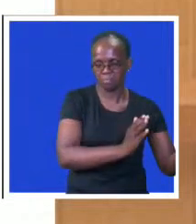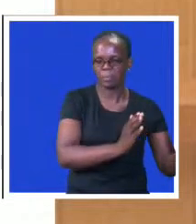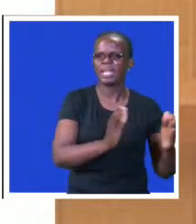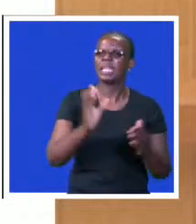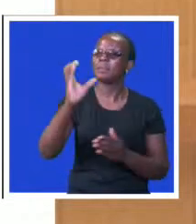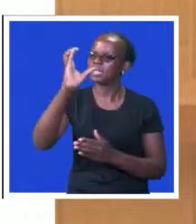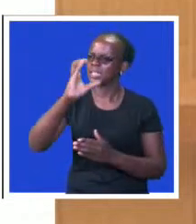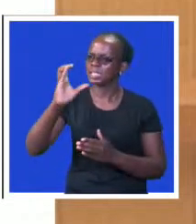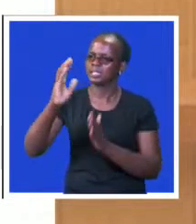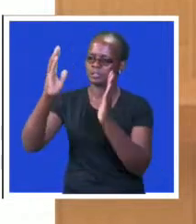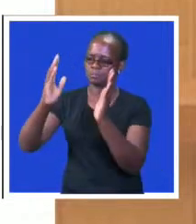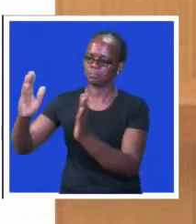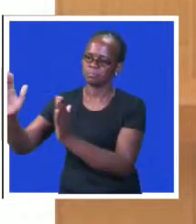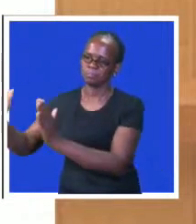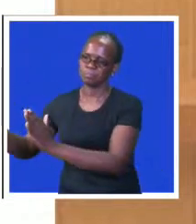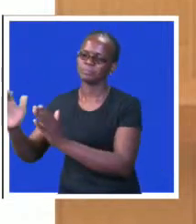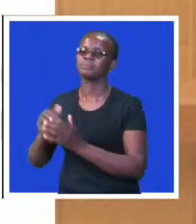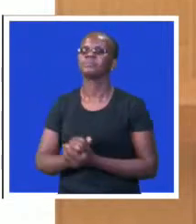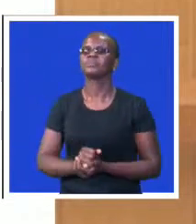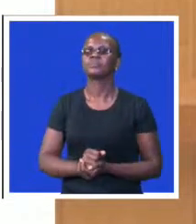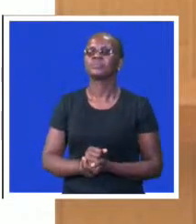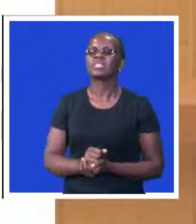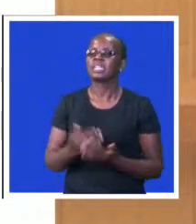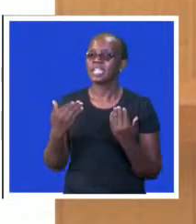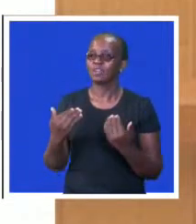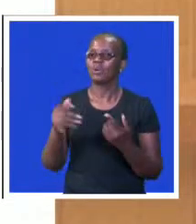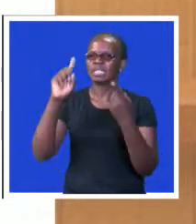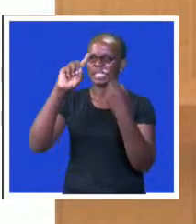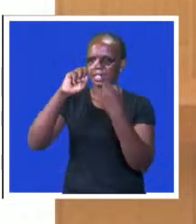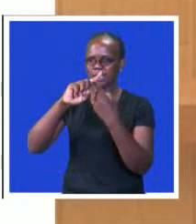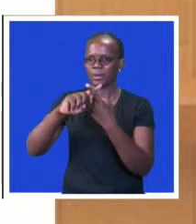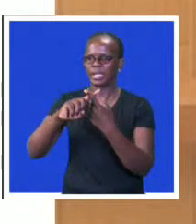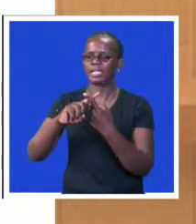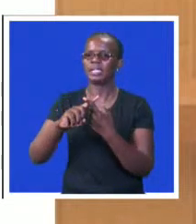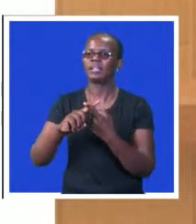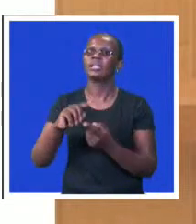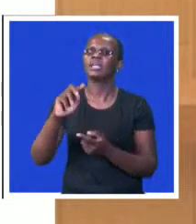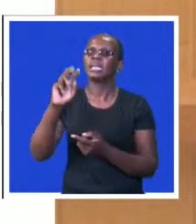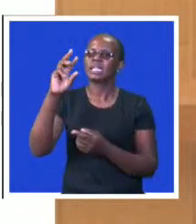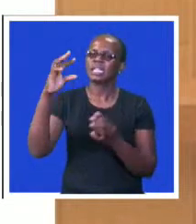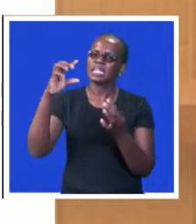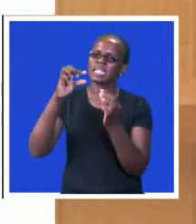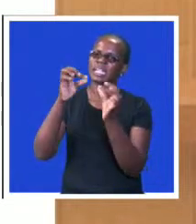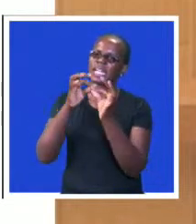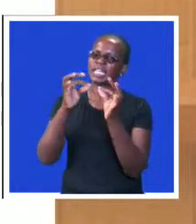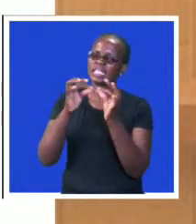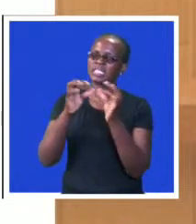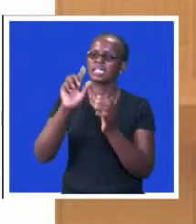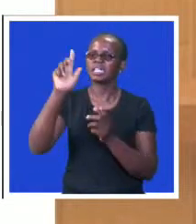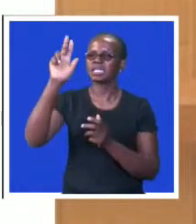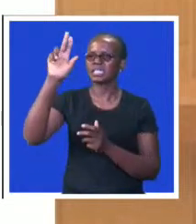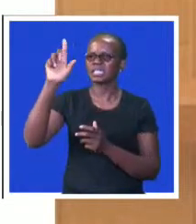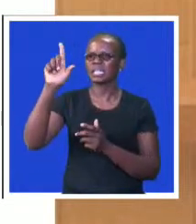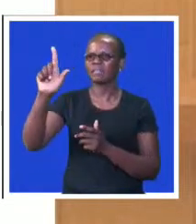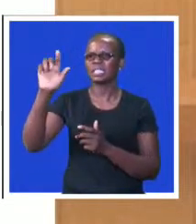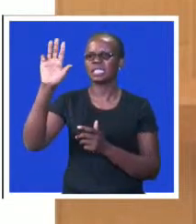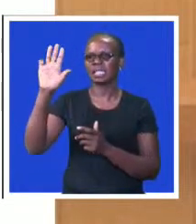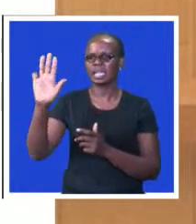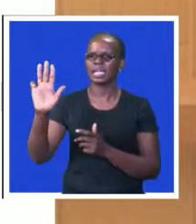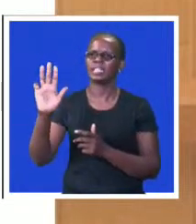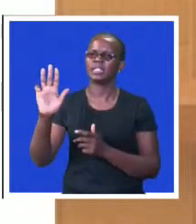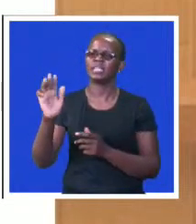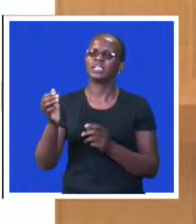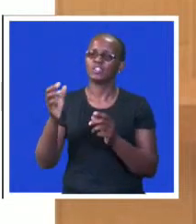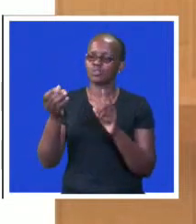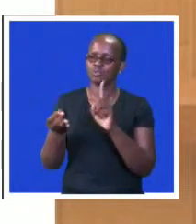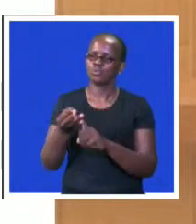on the other side. Let us start adding. We have rice at 79 emalangeni, the kettle at